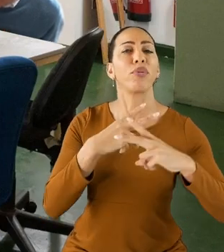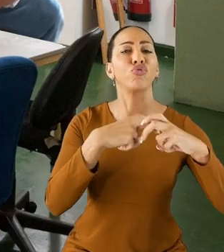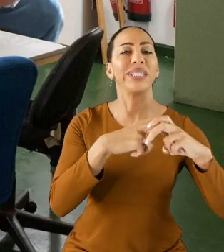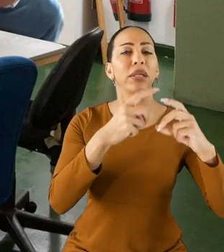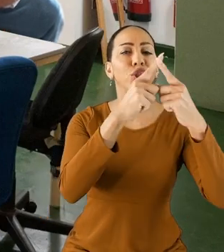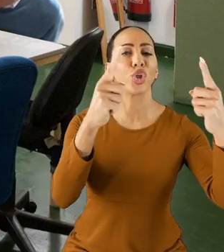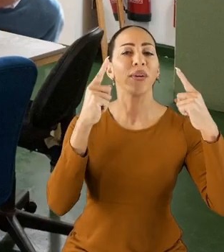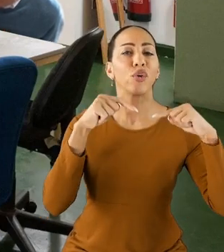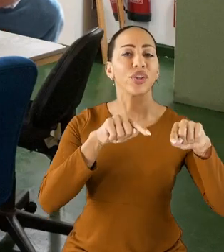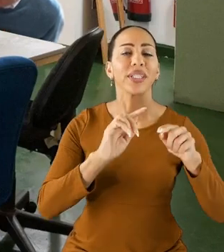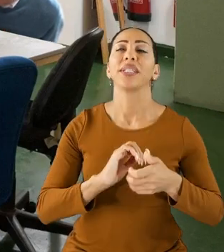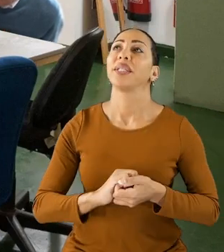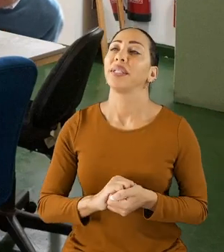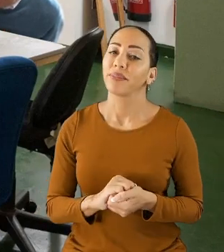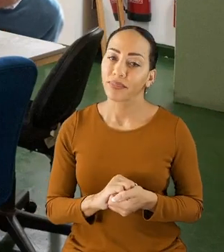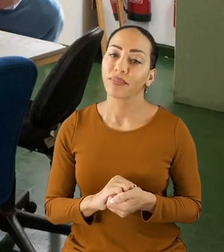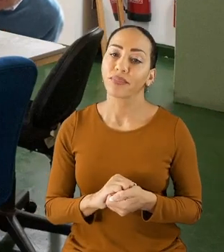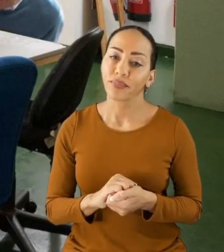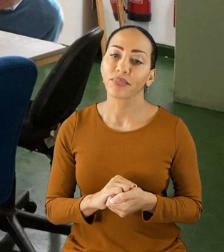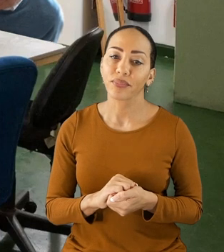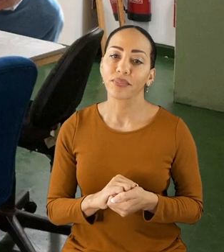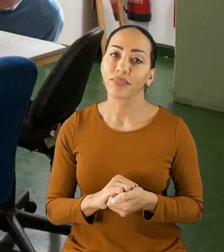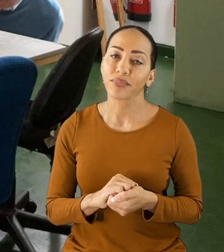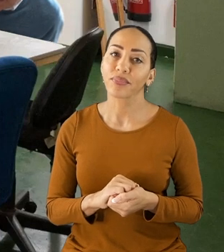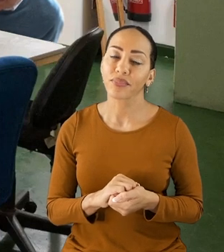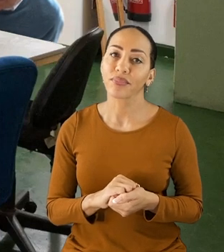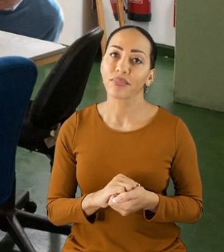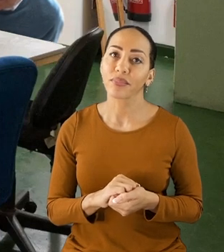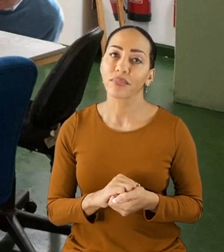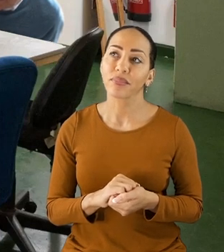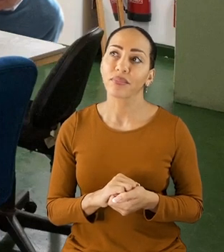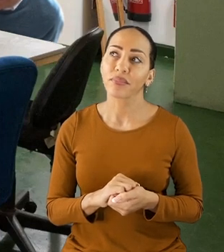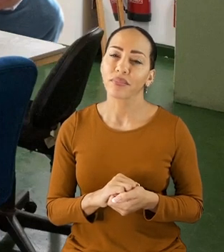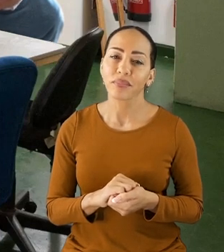teacher, and before that I was a researcher at university, and